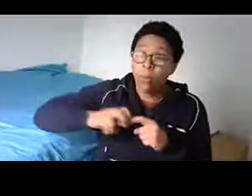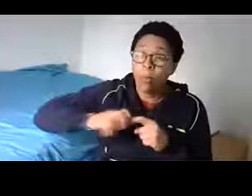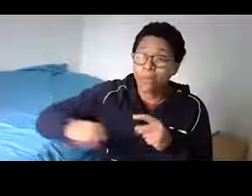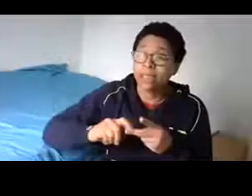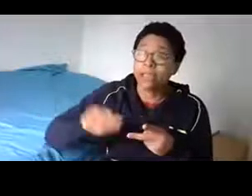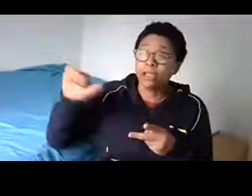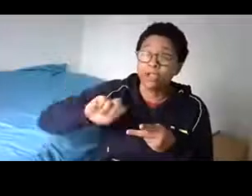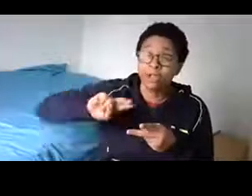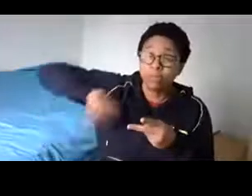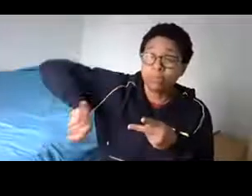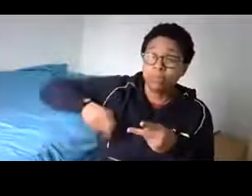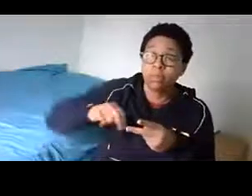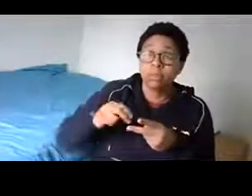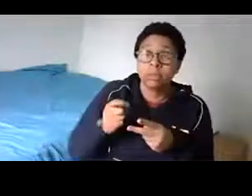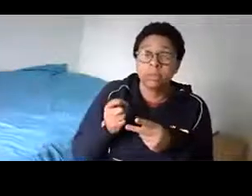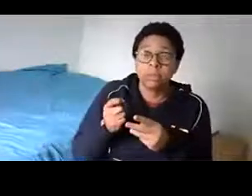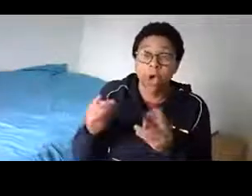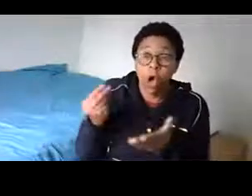like mortgage,